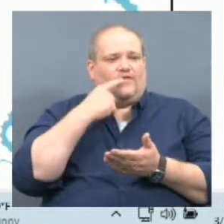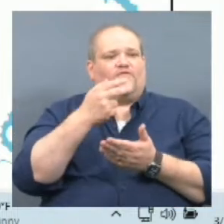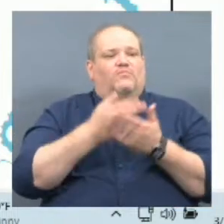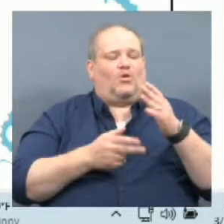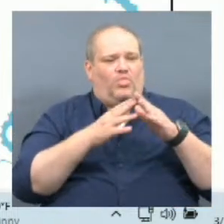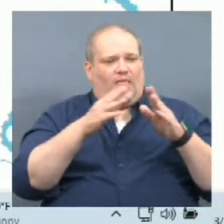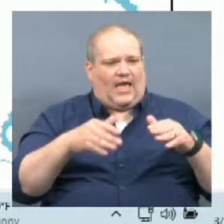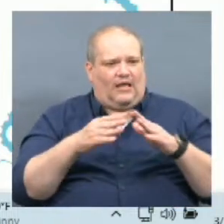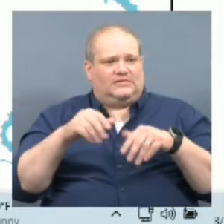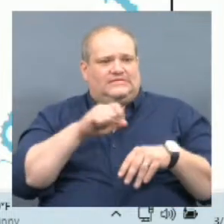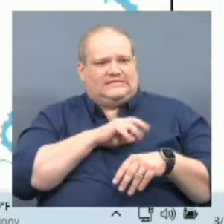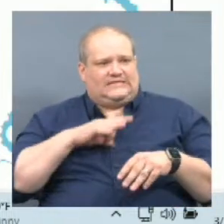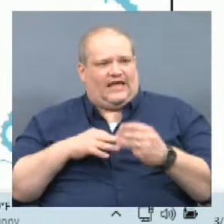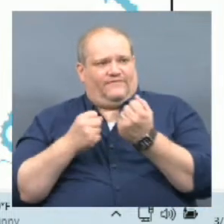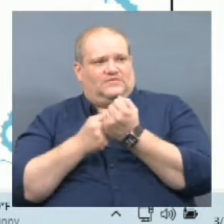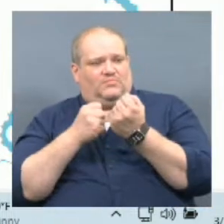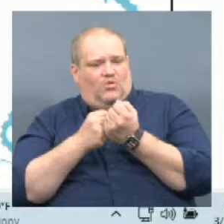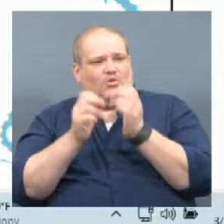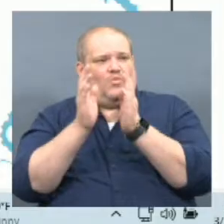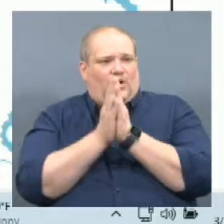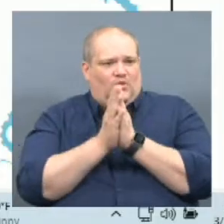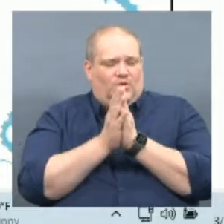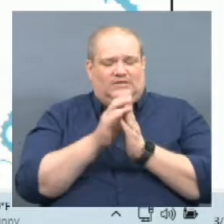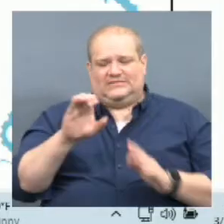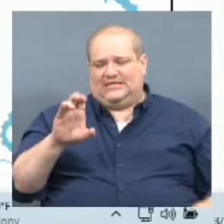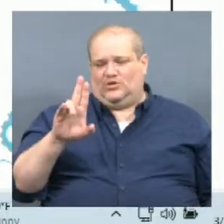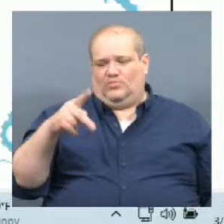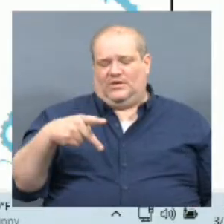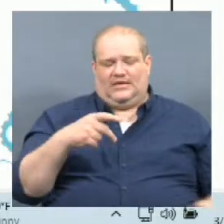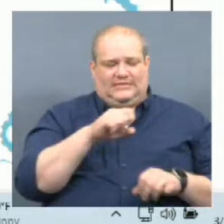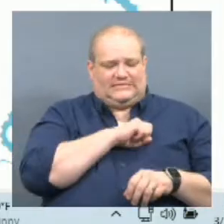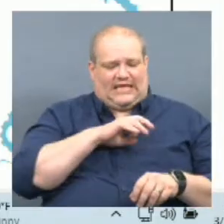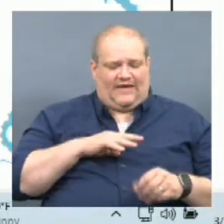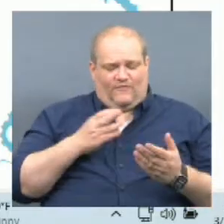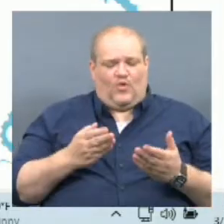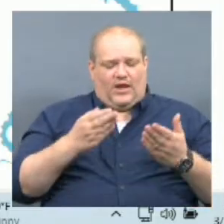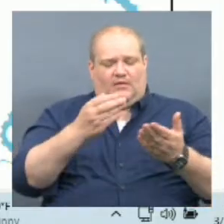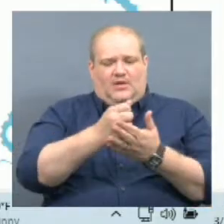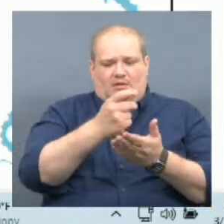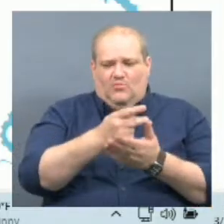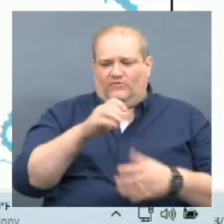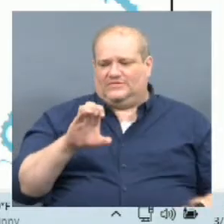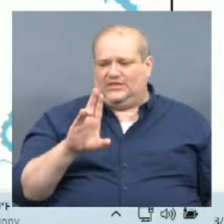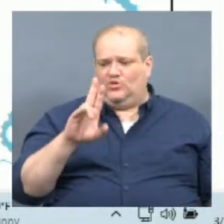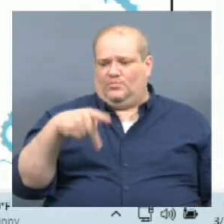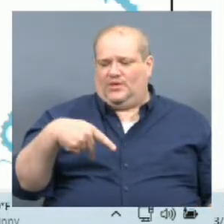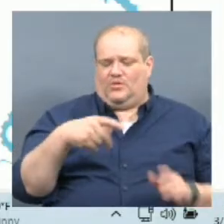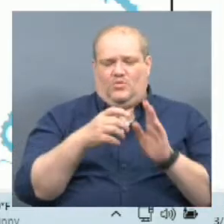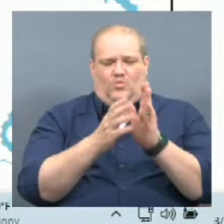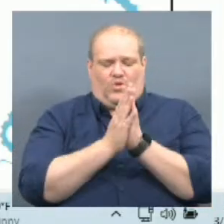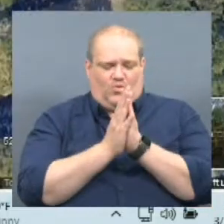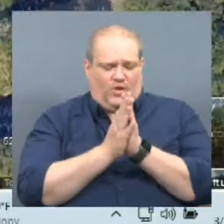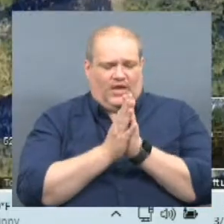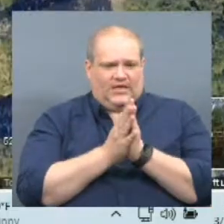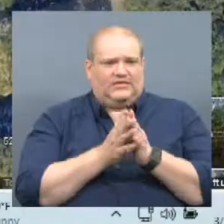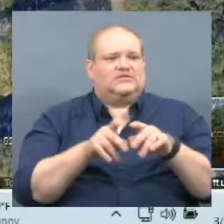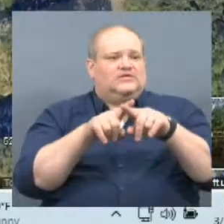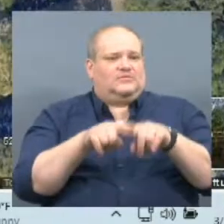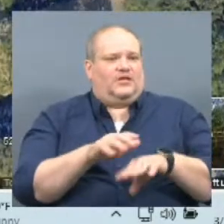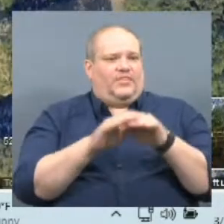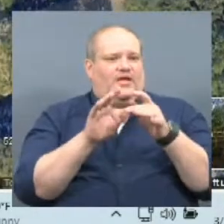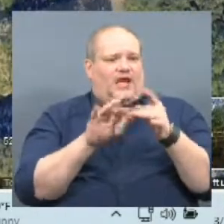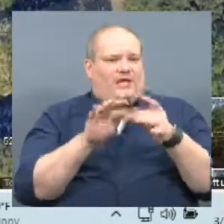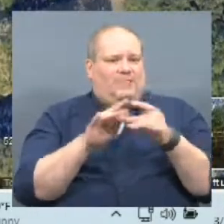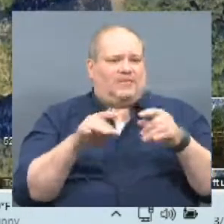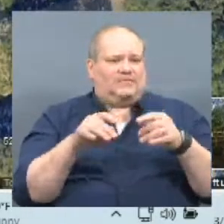residences. Staff is in support of the requested CUP. Staff recommends approval of the CUP request subject to compliance with the comments